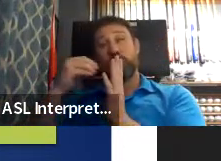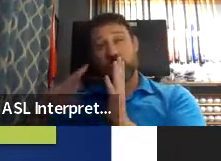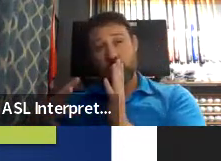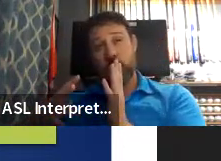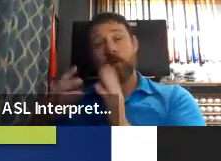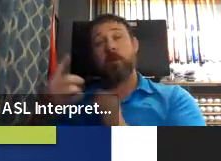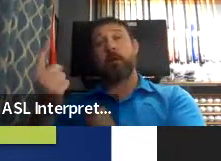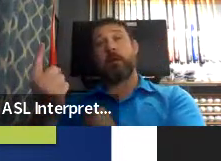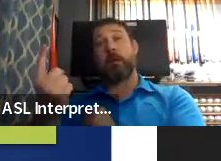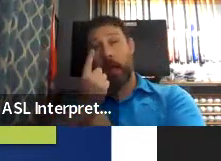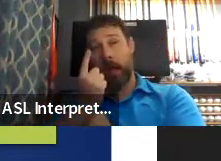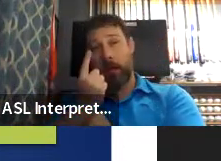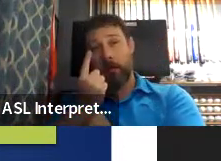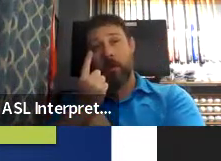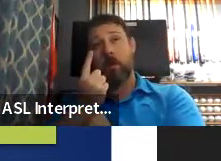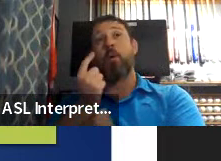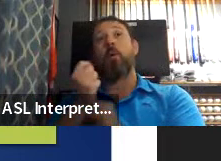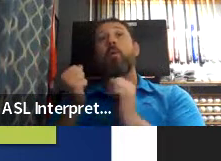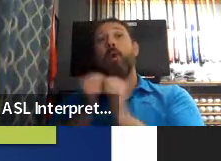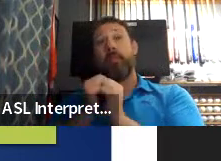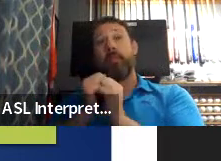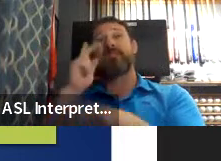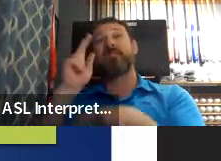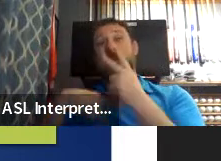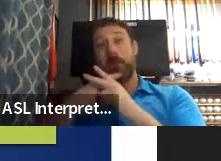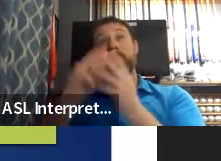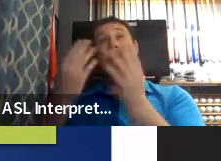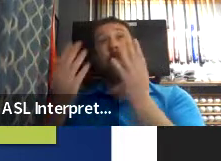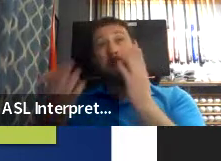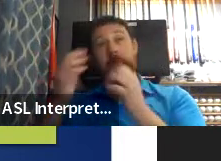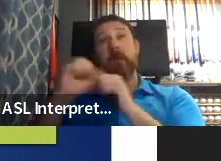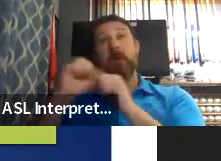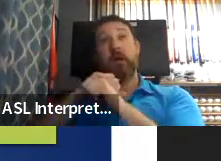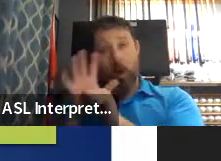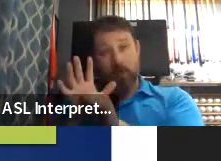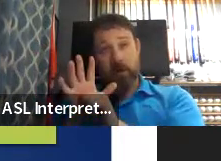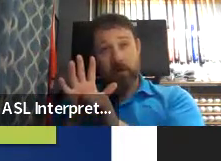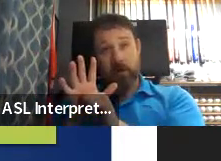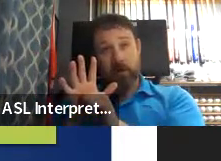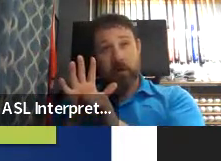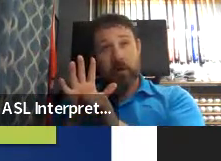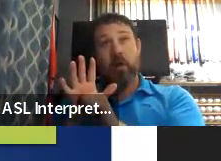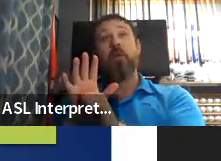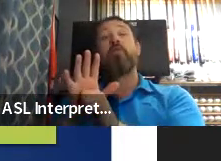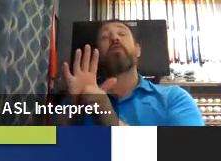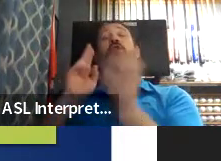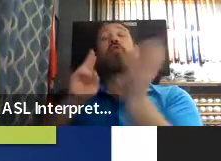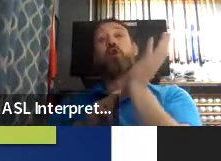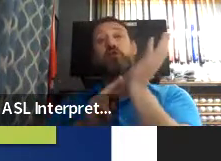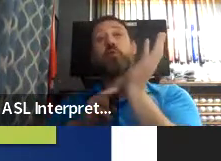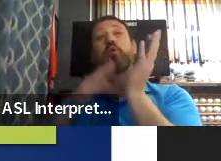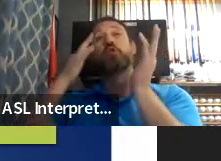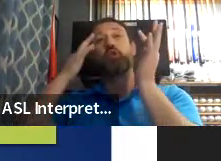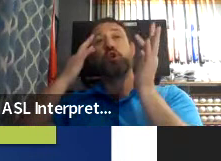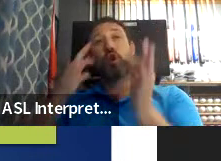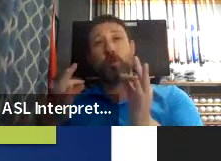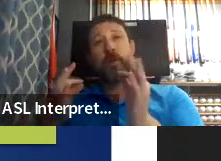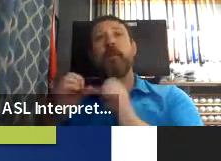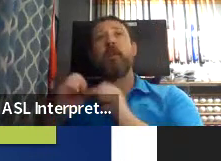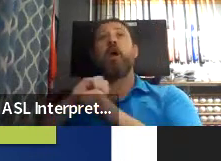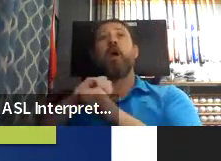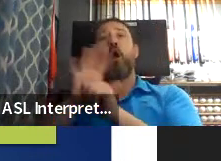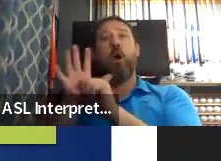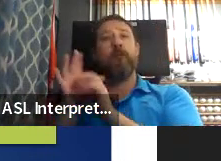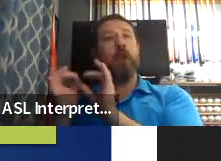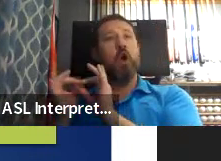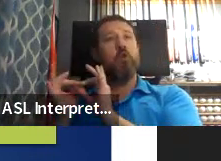the office with symptoms that might be COVID, that the school nurses were to determine whether they were COVID-related